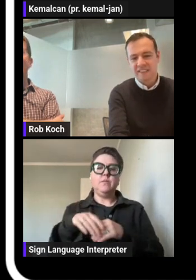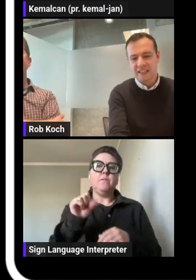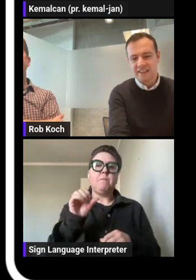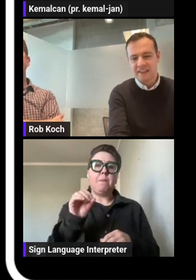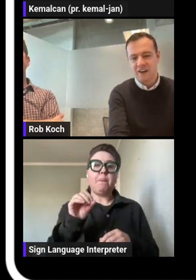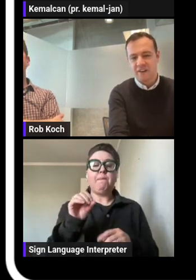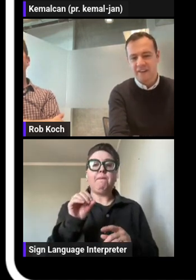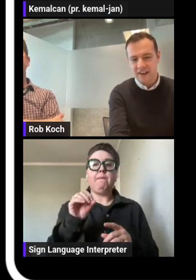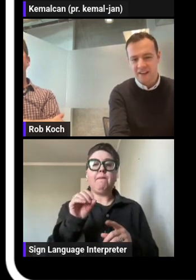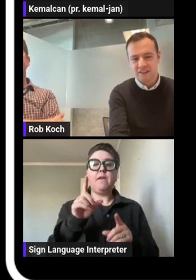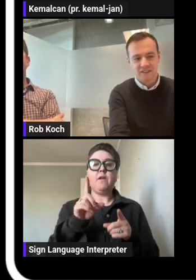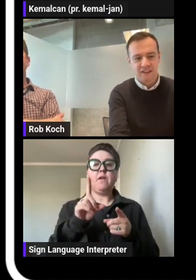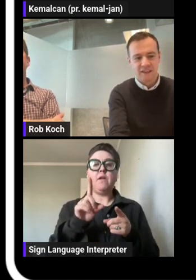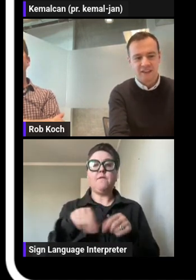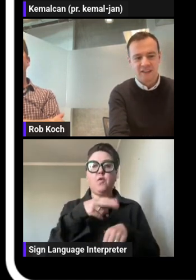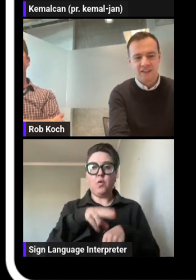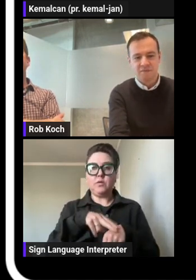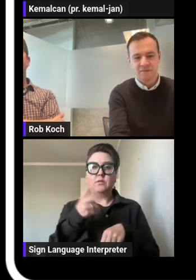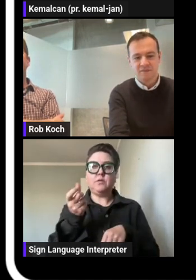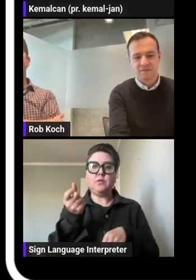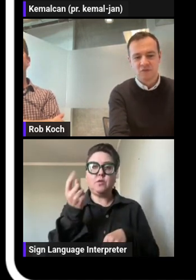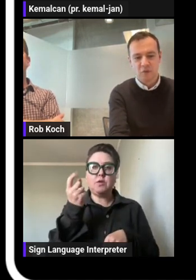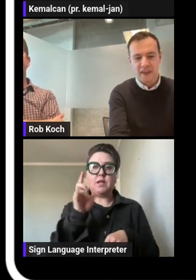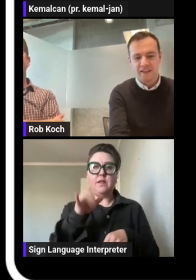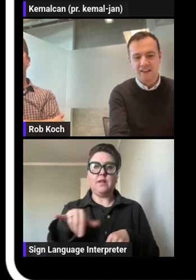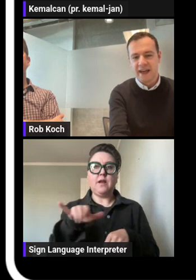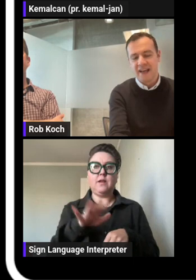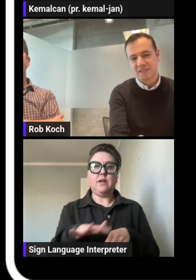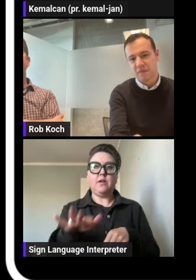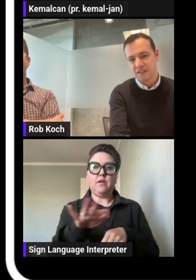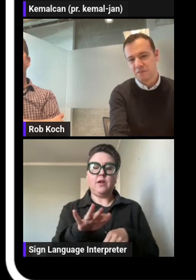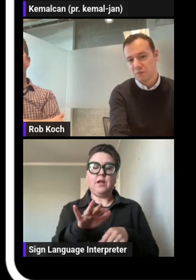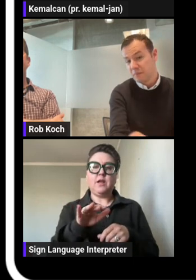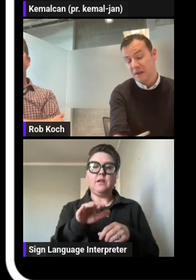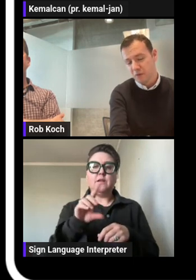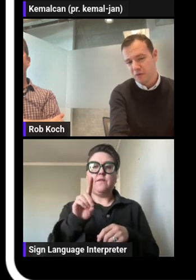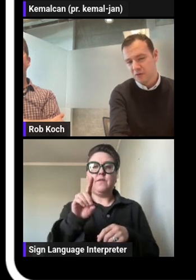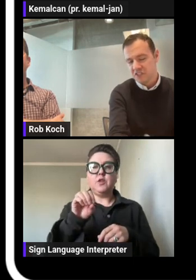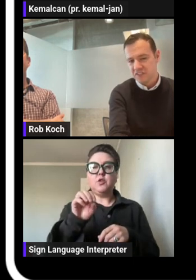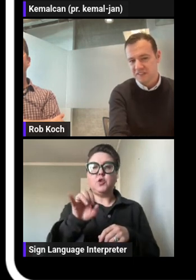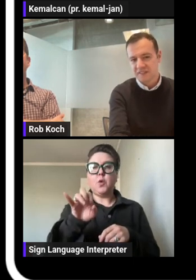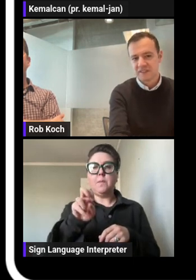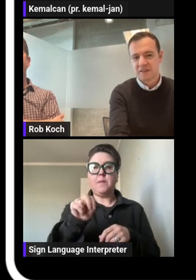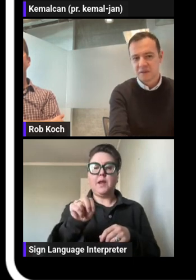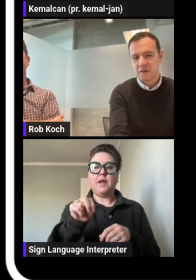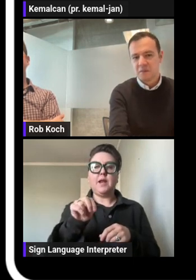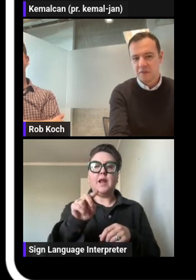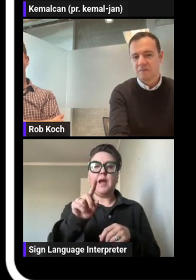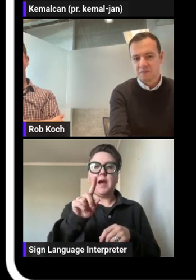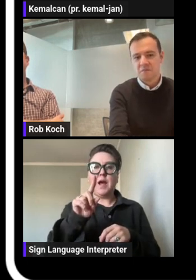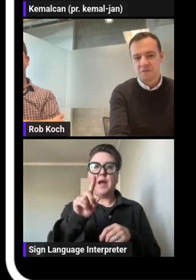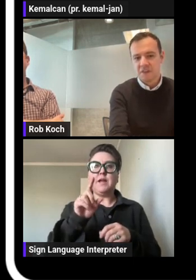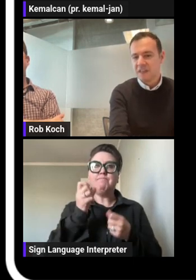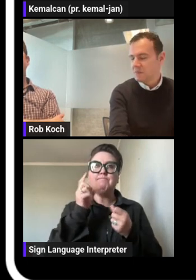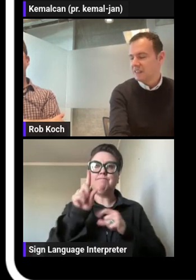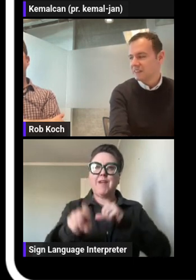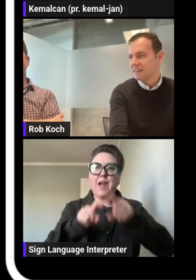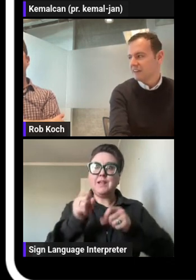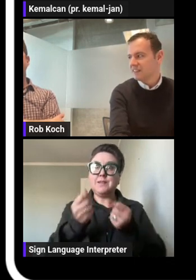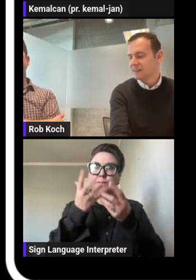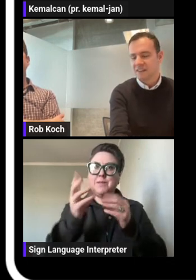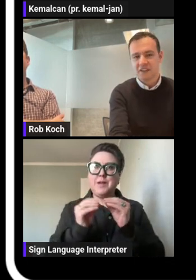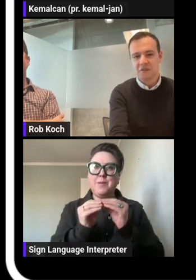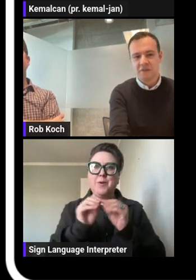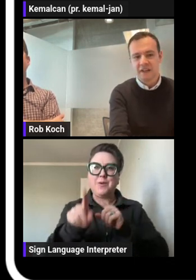to understand the area domain, I asked many more questions, but we